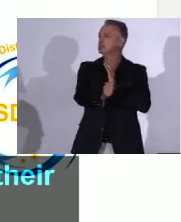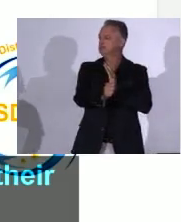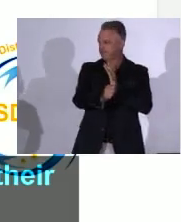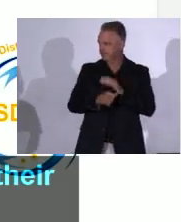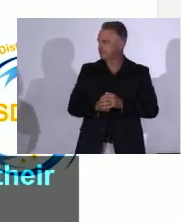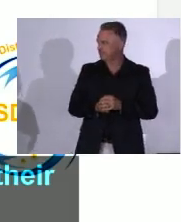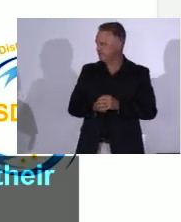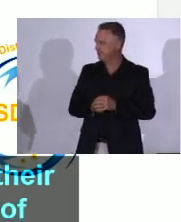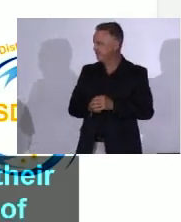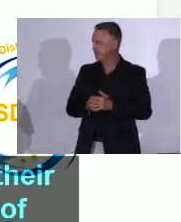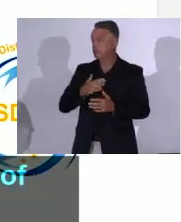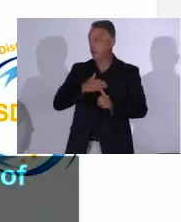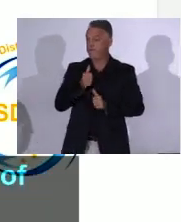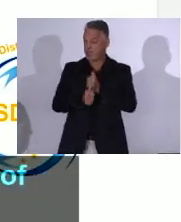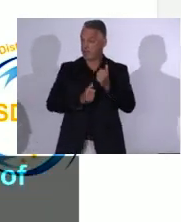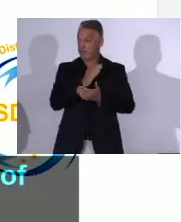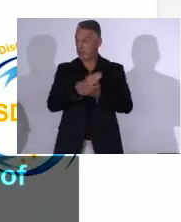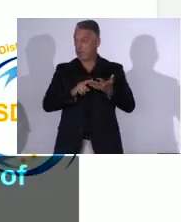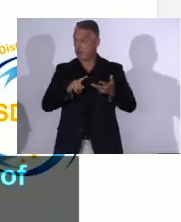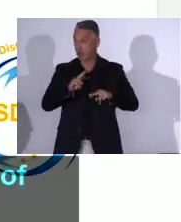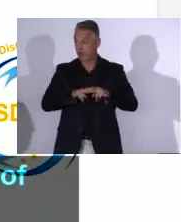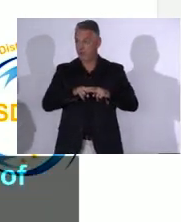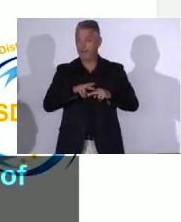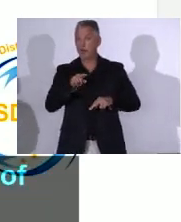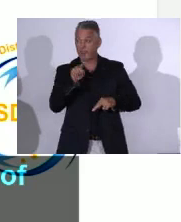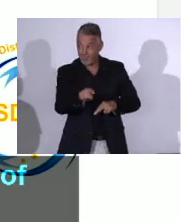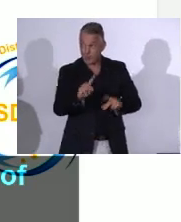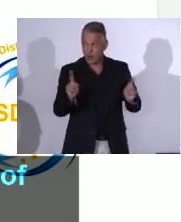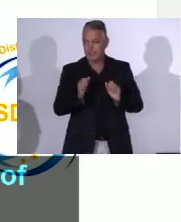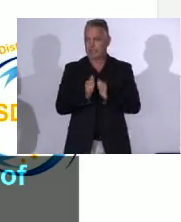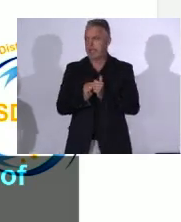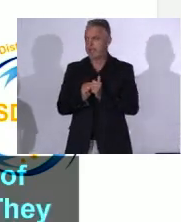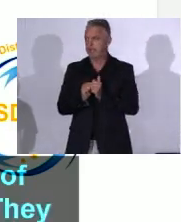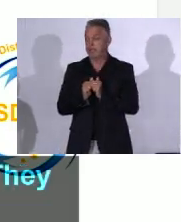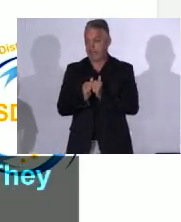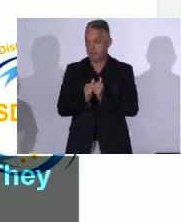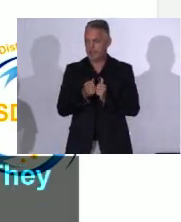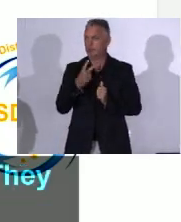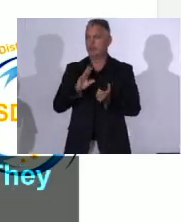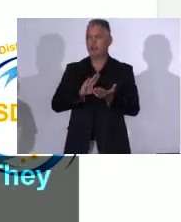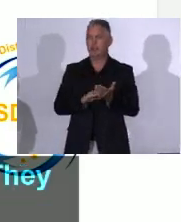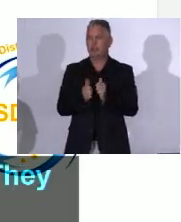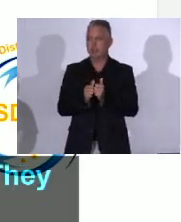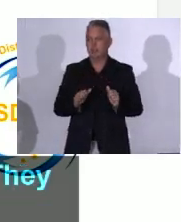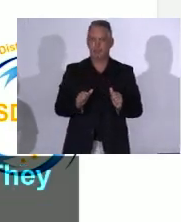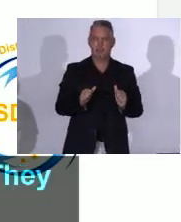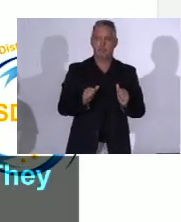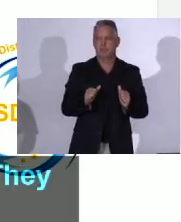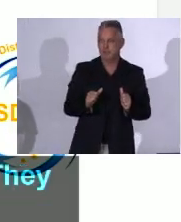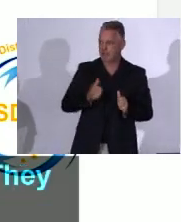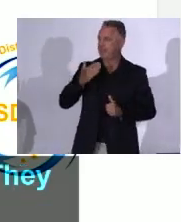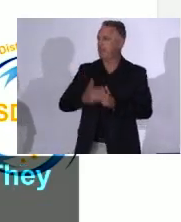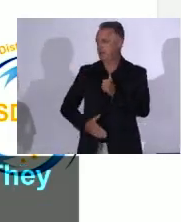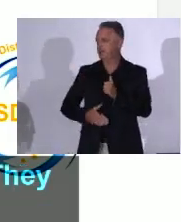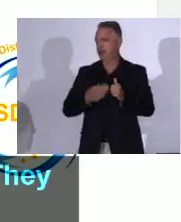to say the favourite part of the program for them is the game. They love the gameplay. We have 20 minutes of gameplay to half an hour of gameplay at the end of